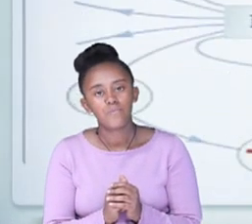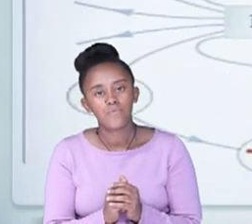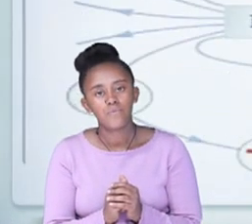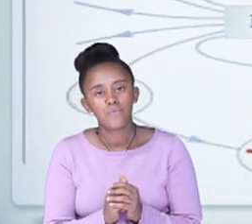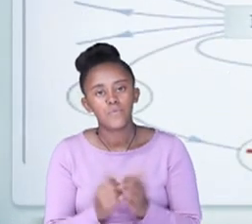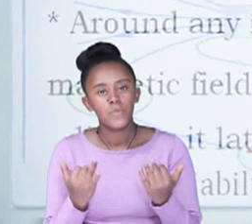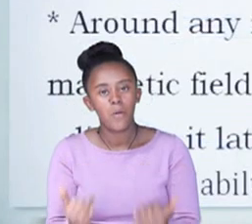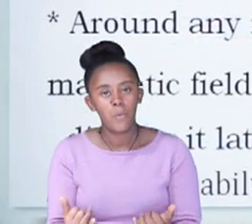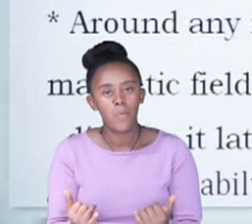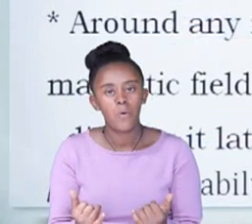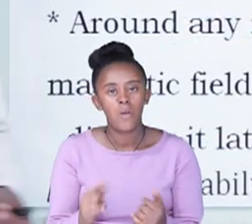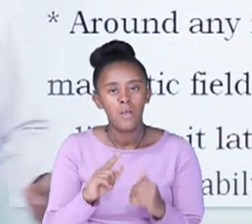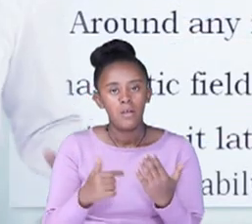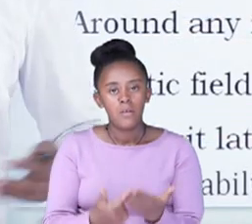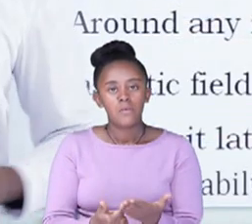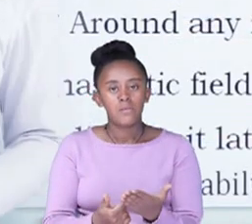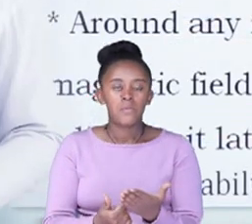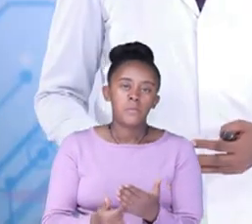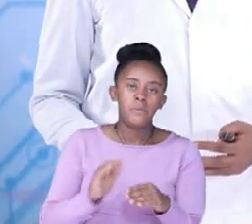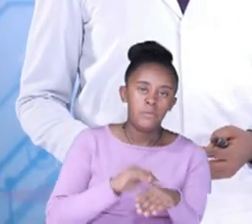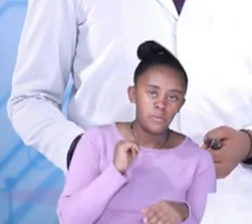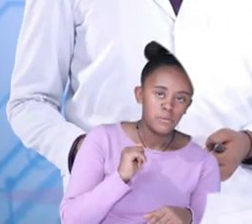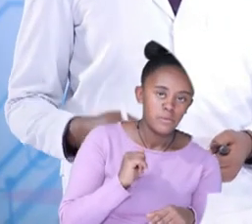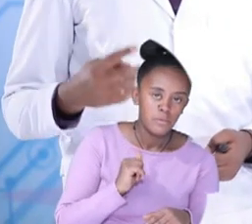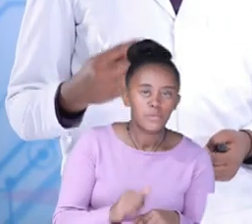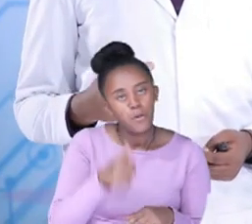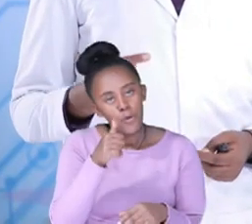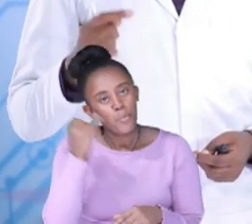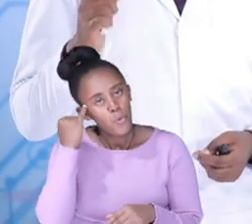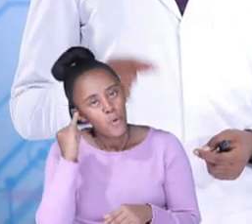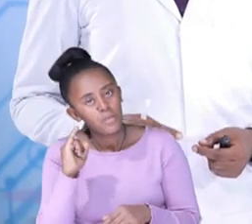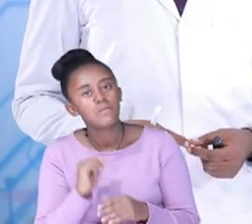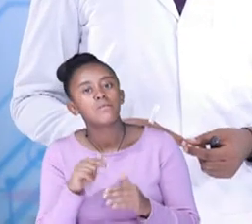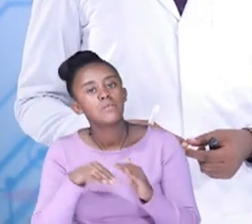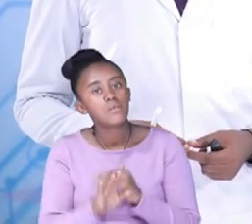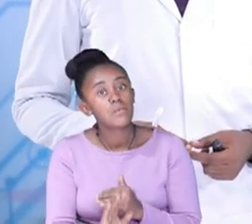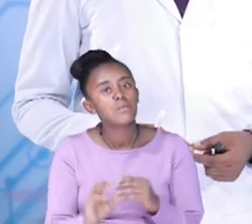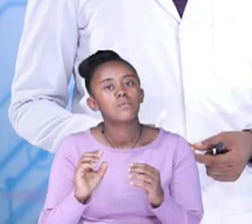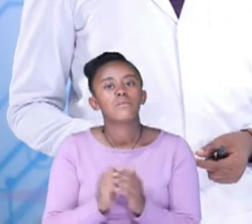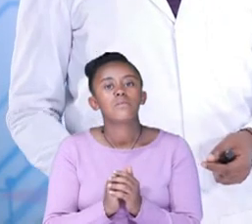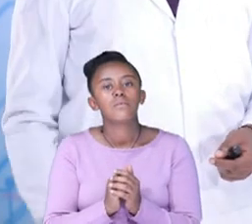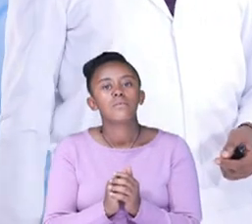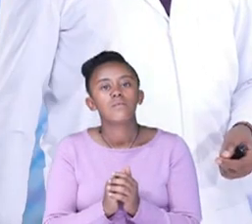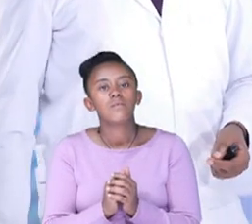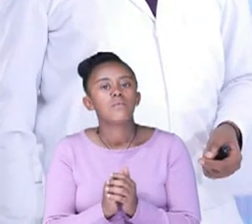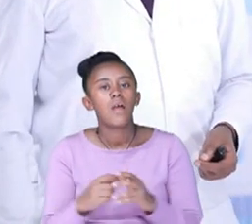Now let's try to recall the main points you have learned in